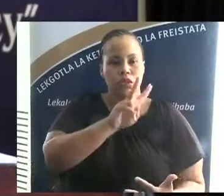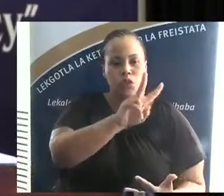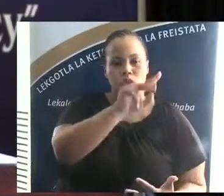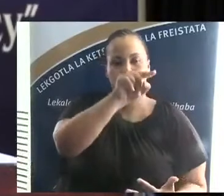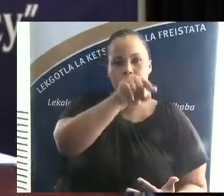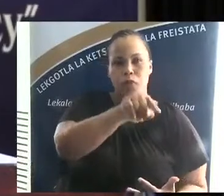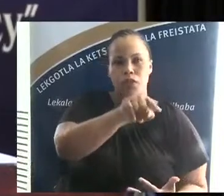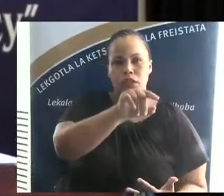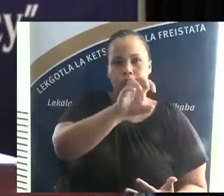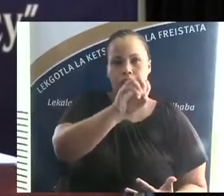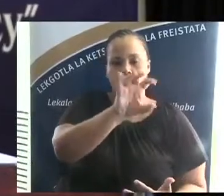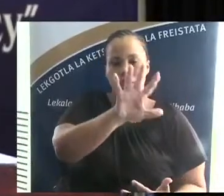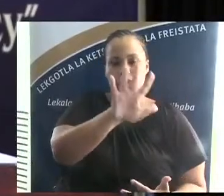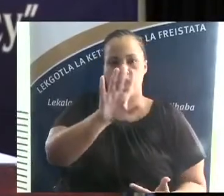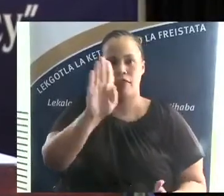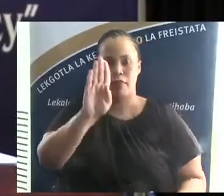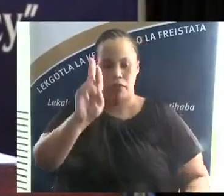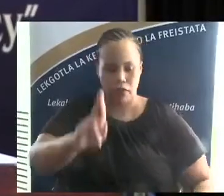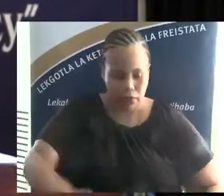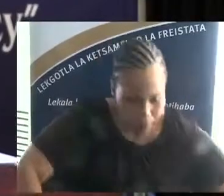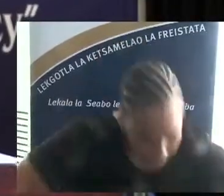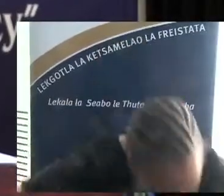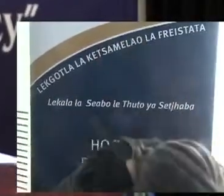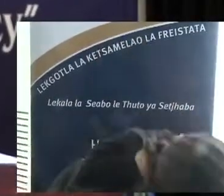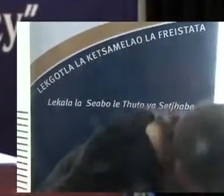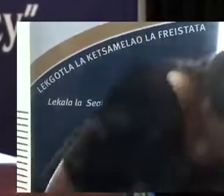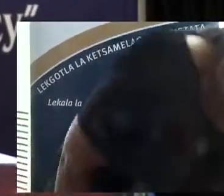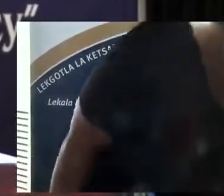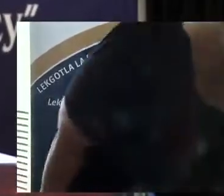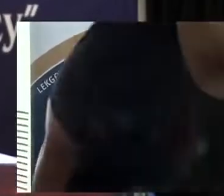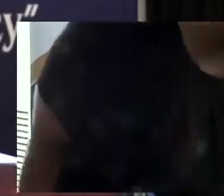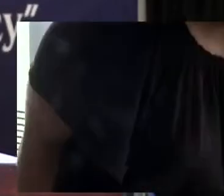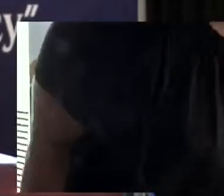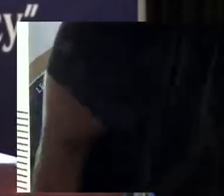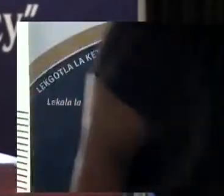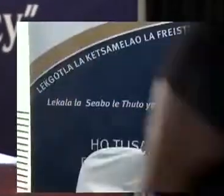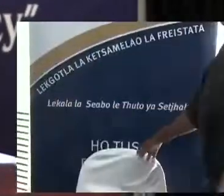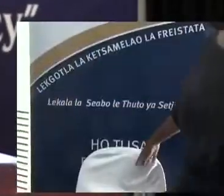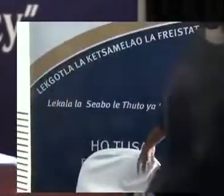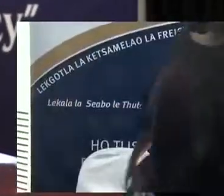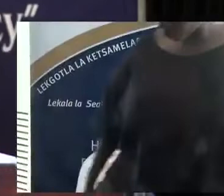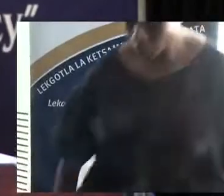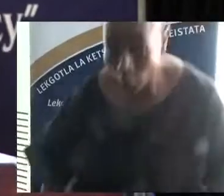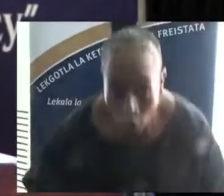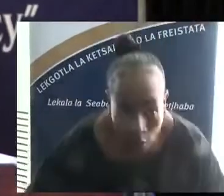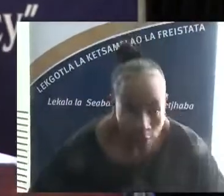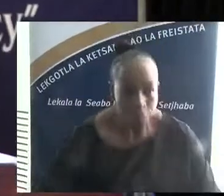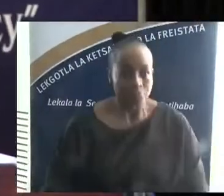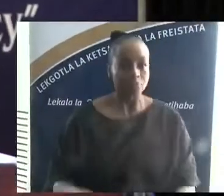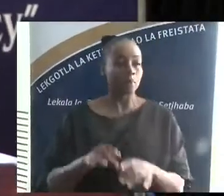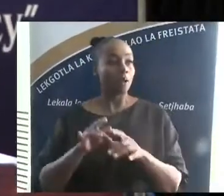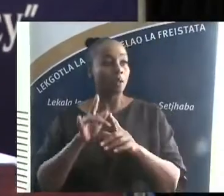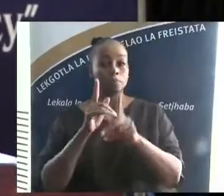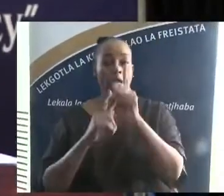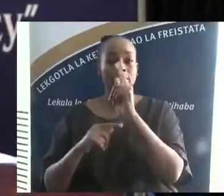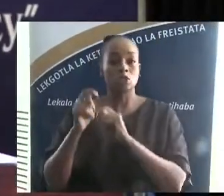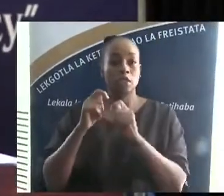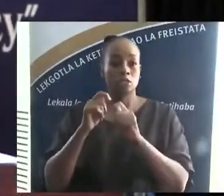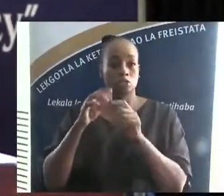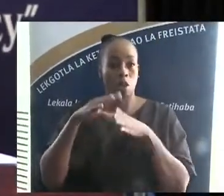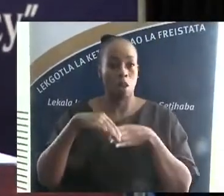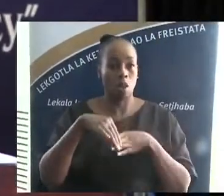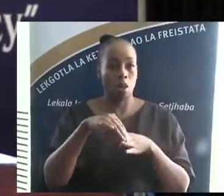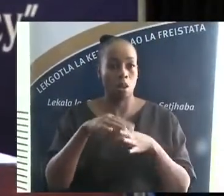2.055 billion. On cooperative governance and traditional affairs, Honourable Speaker, the